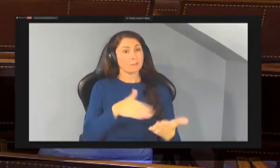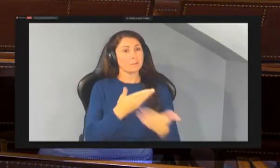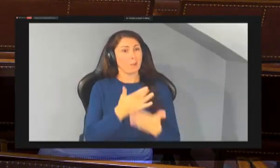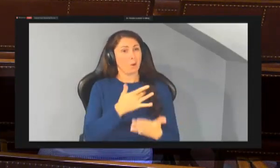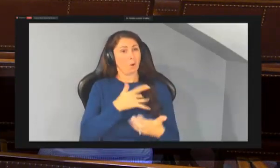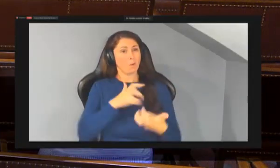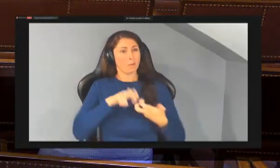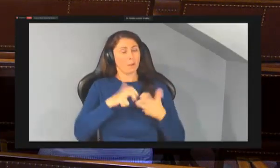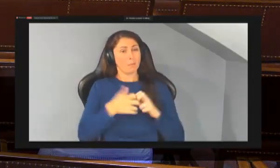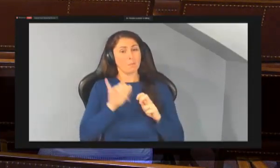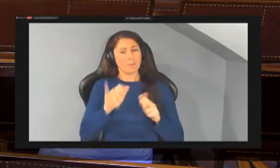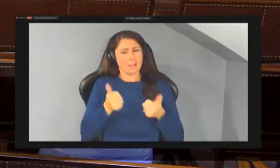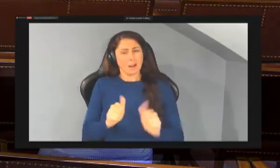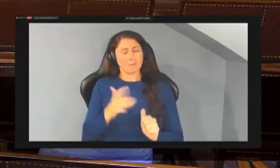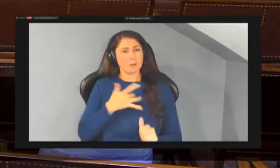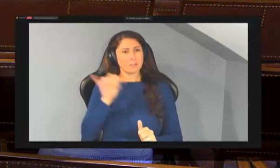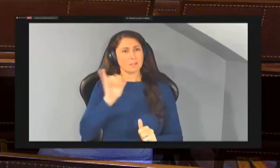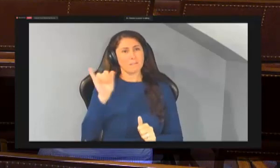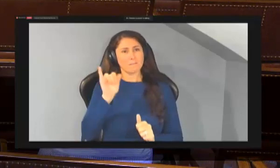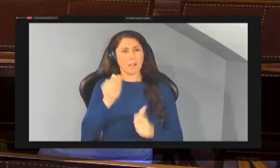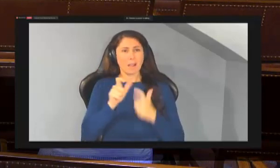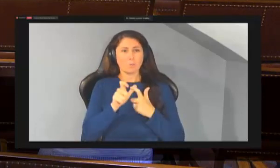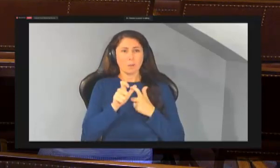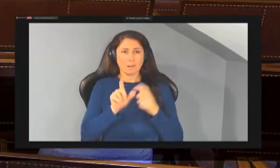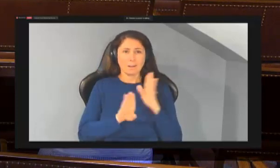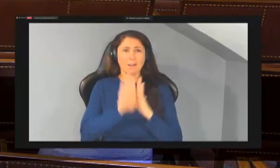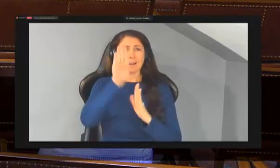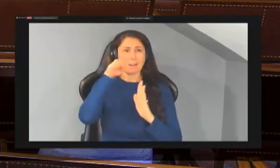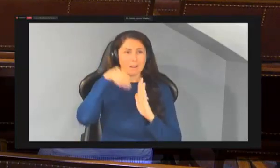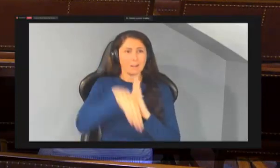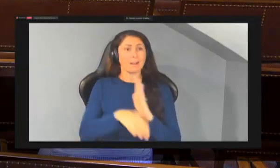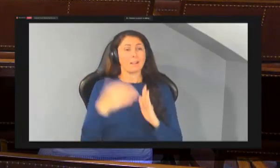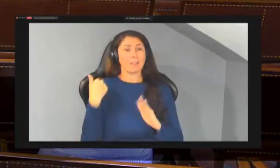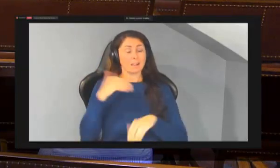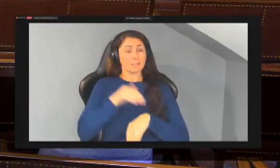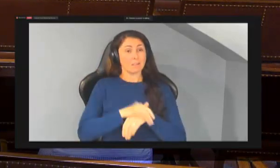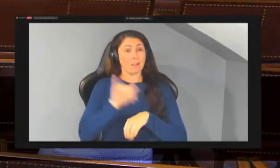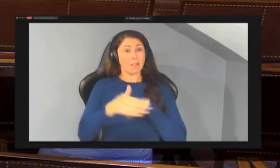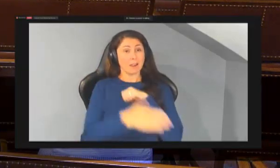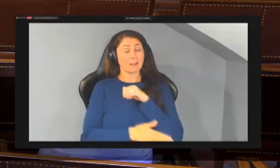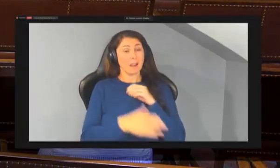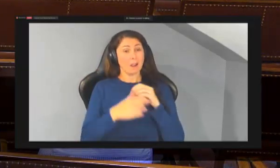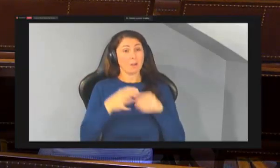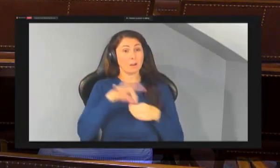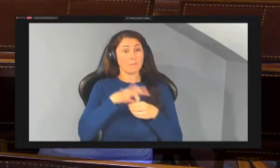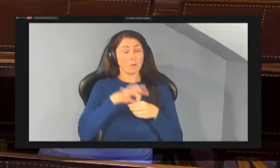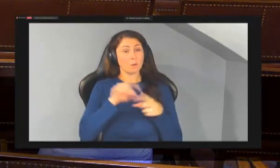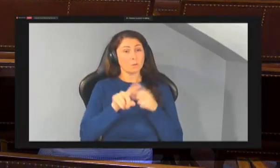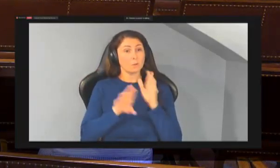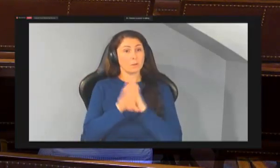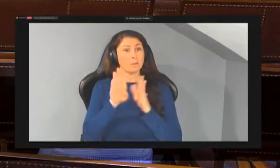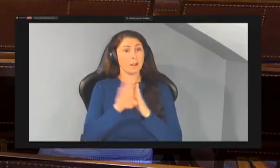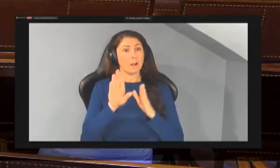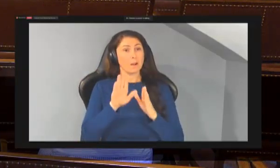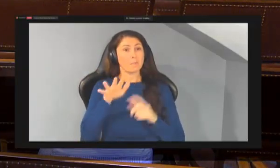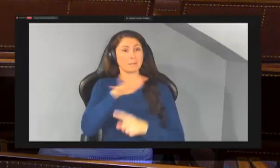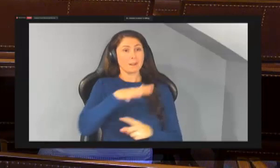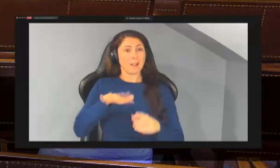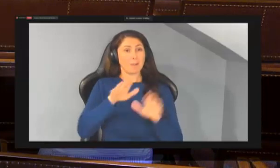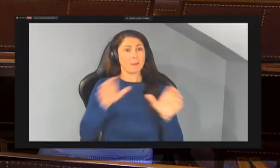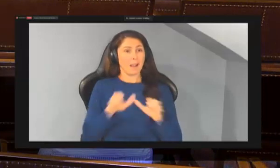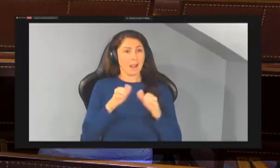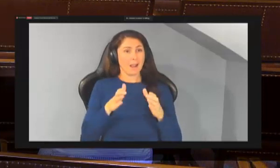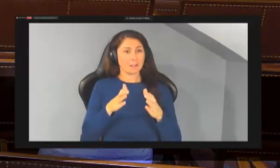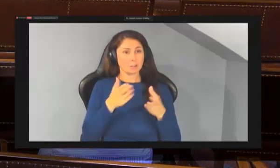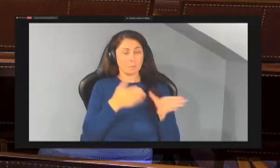the efforts felt like running up a downhill escalator. Last night, the county voted to develop a climate action plan, one of the most